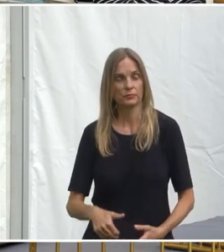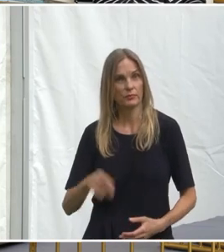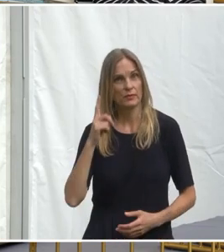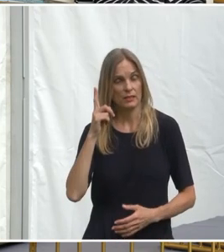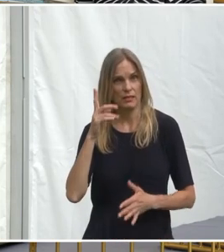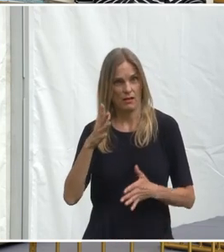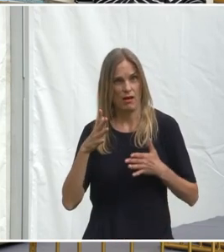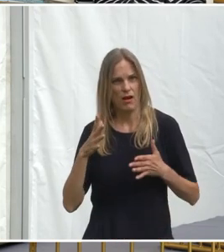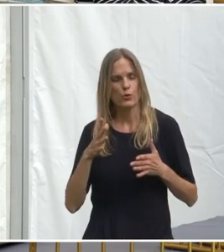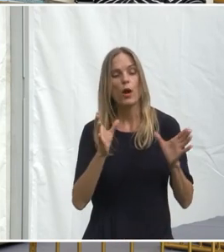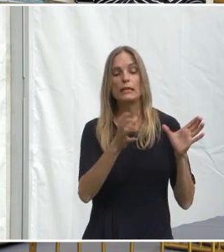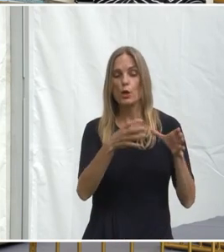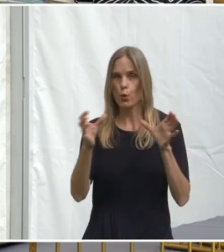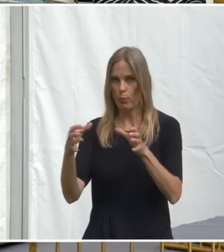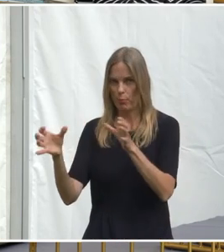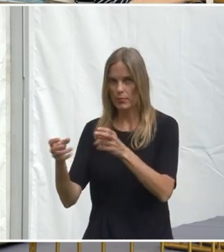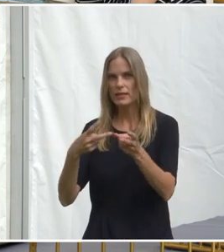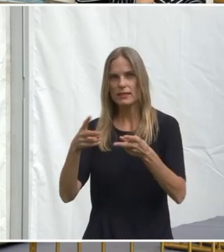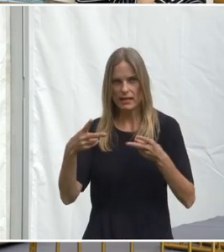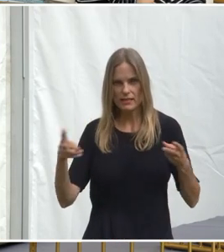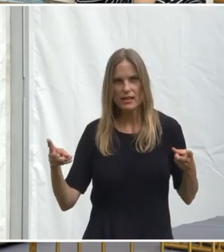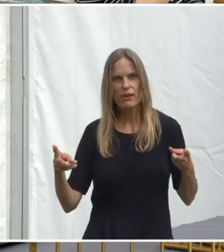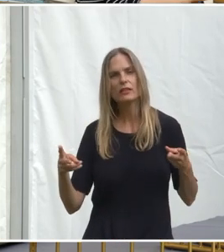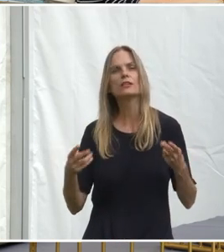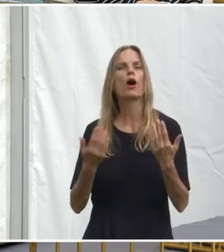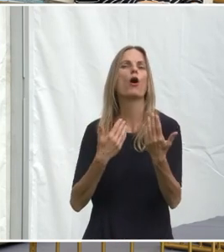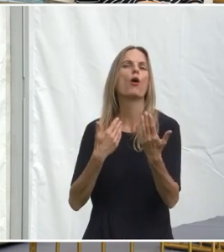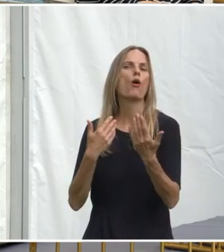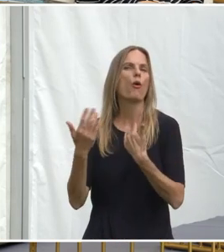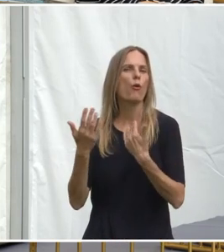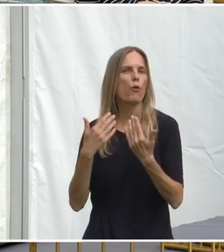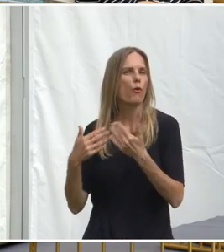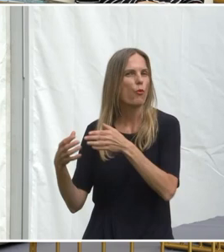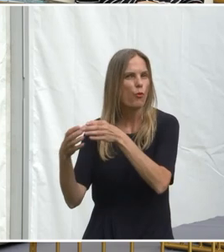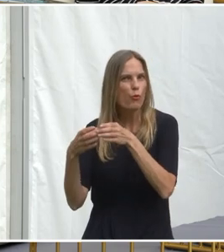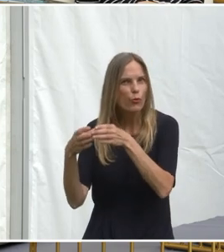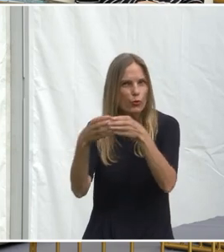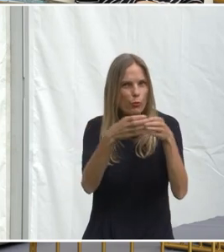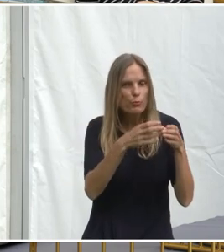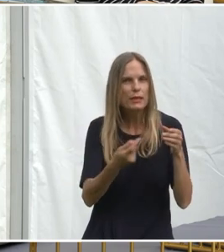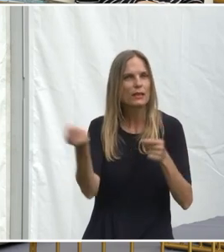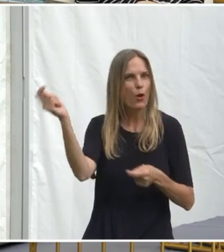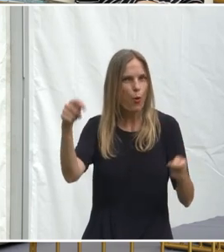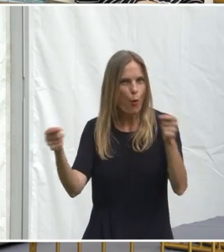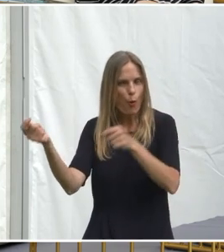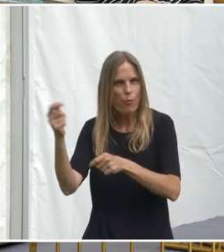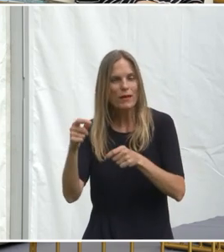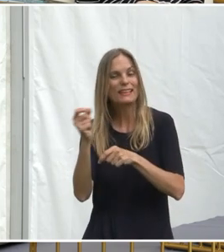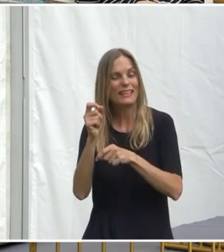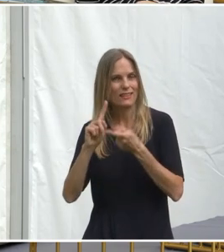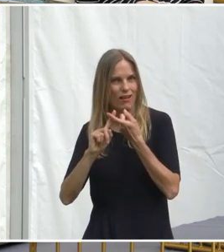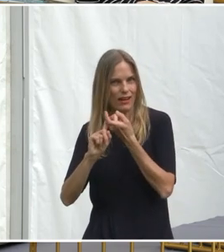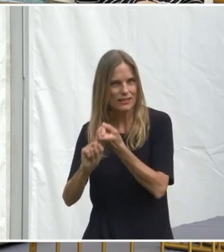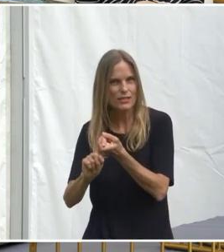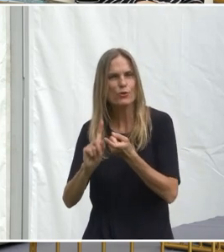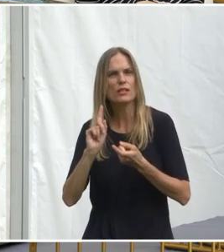that there are different groups and different forms of communities are forming. there are new opportunities as information is spread, but there